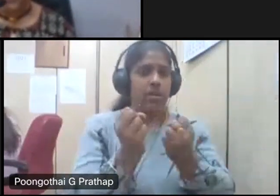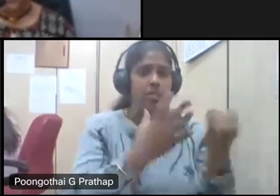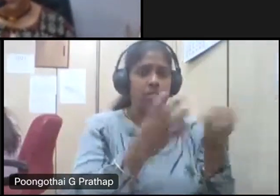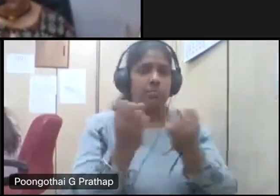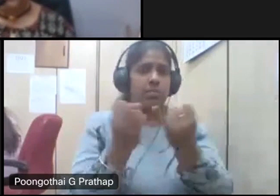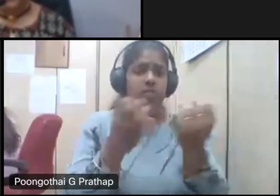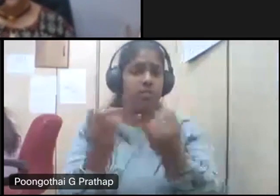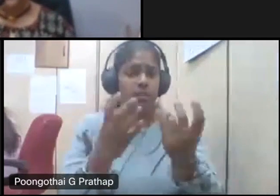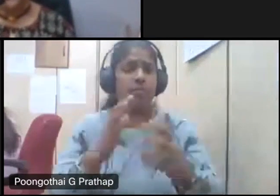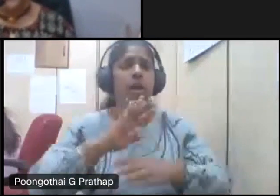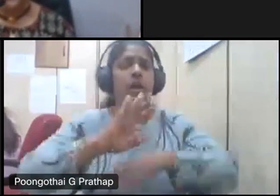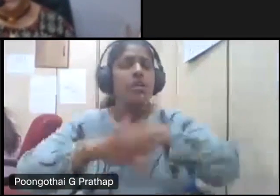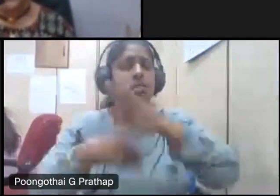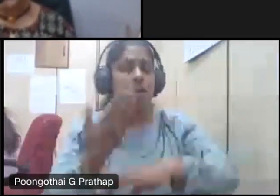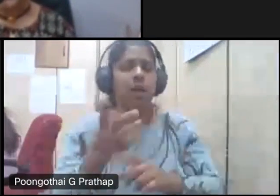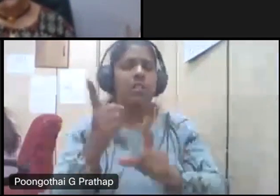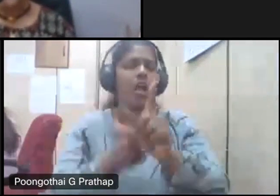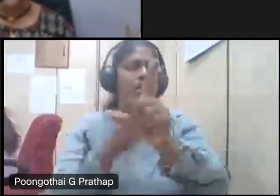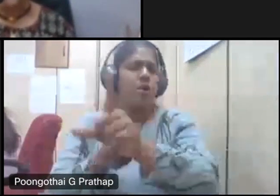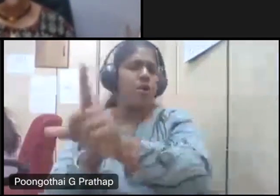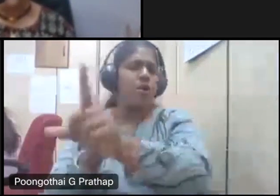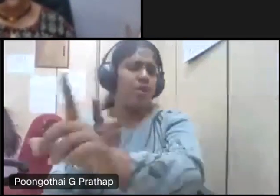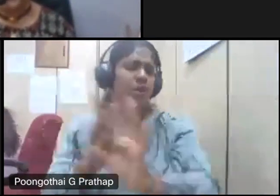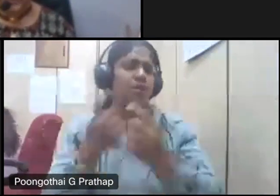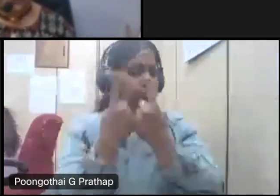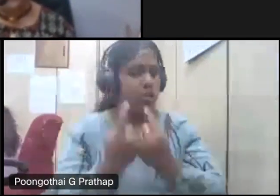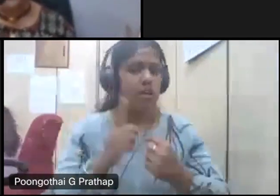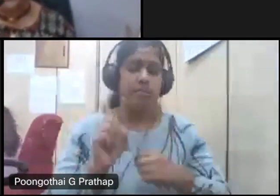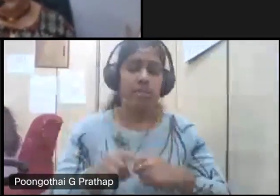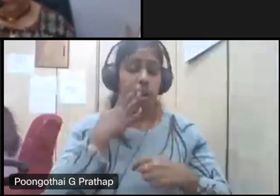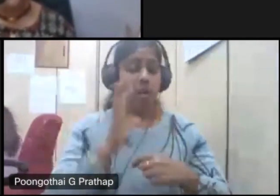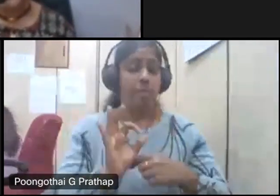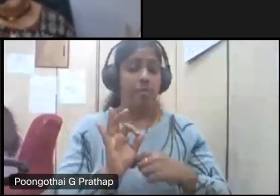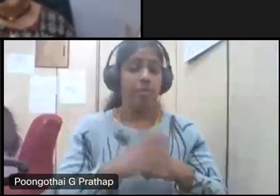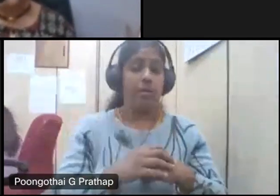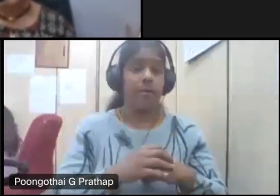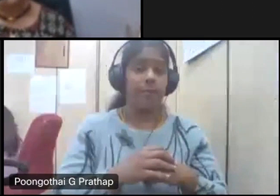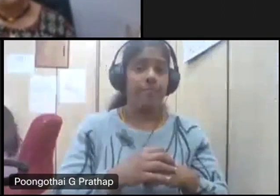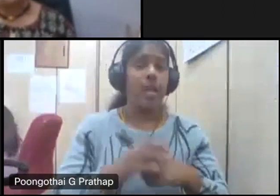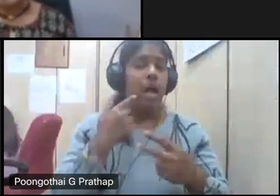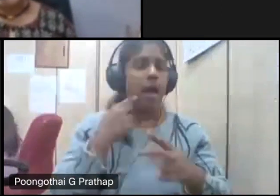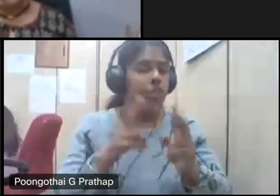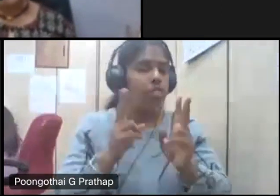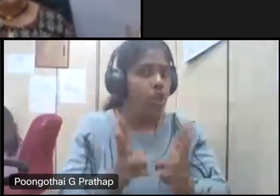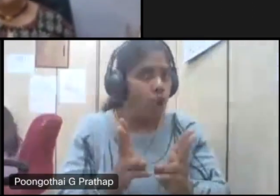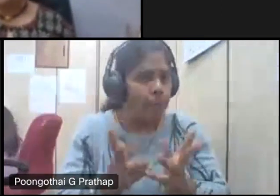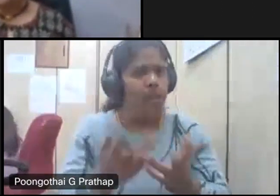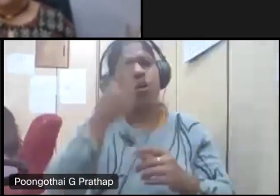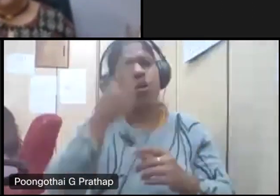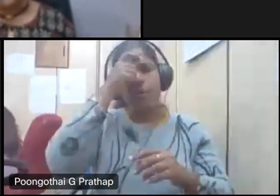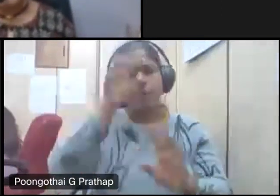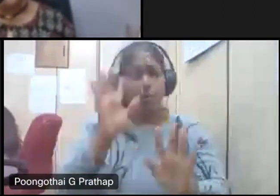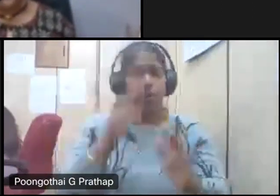is found normal. This is very important. Even if you find it normal, then also every